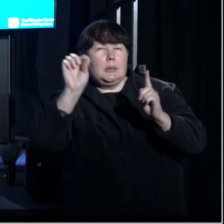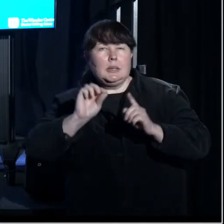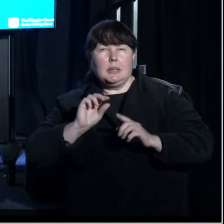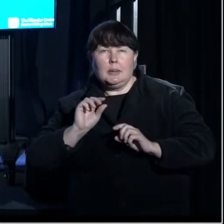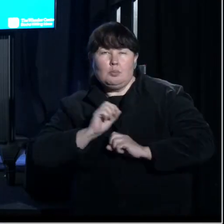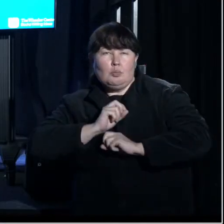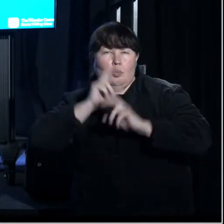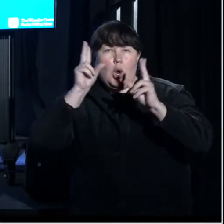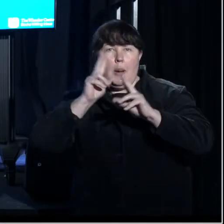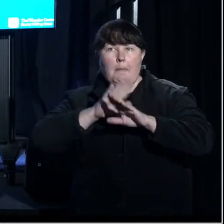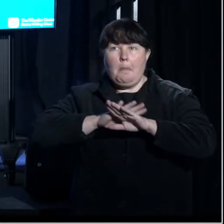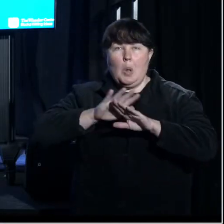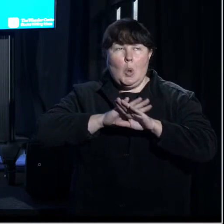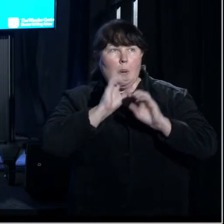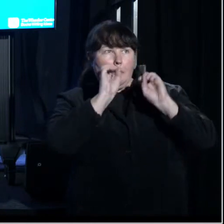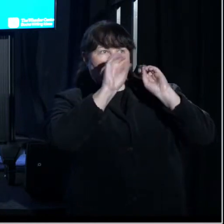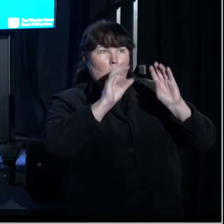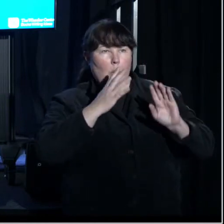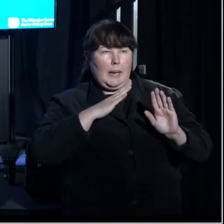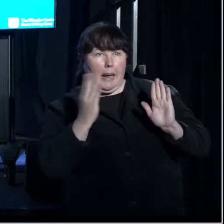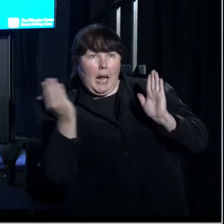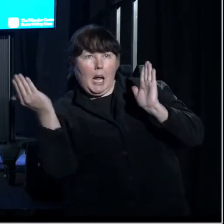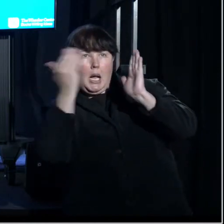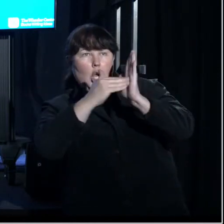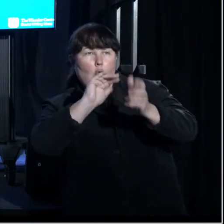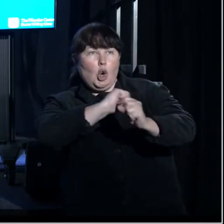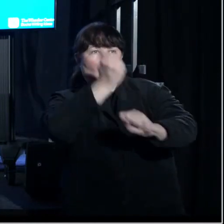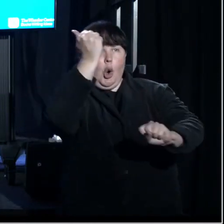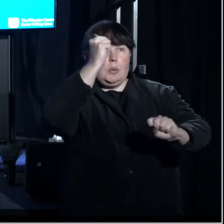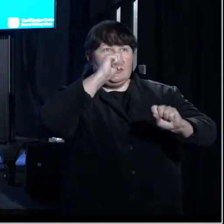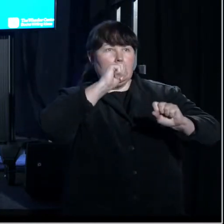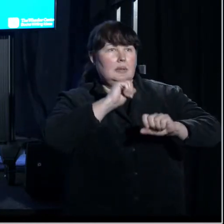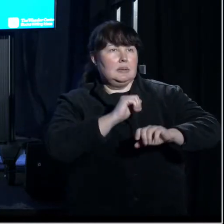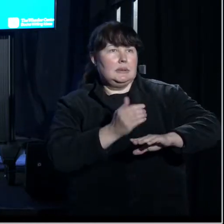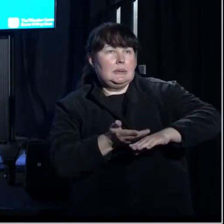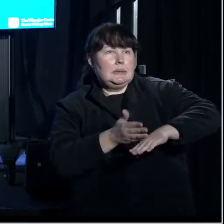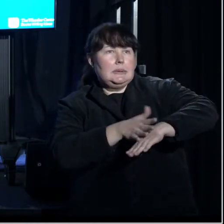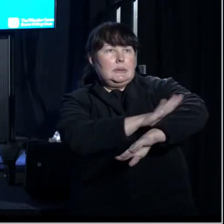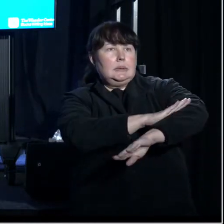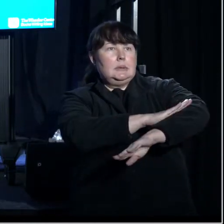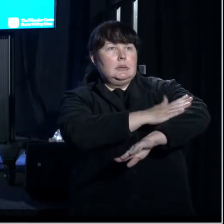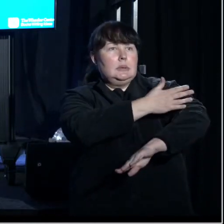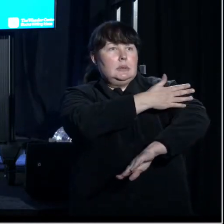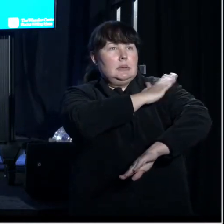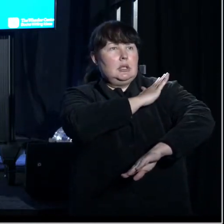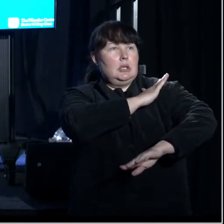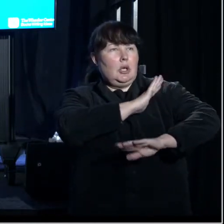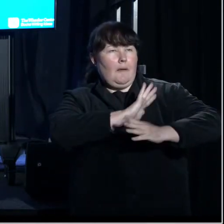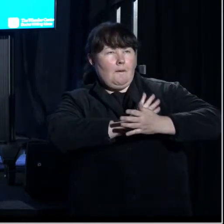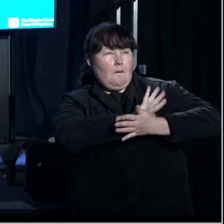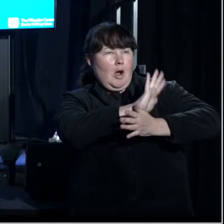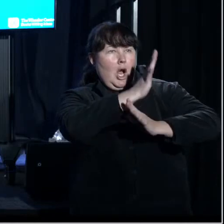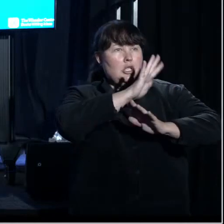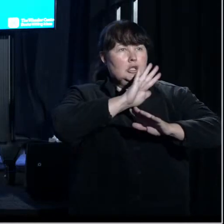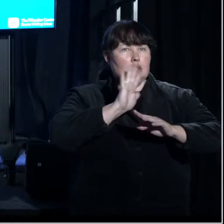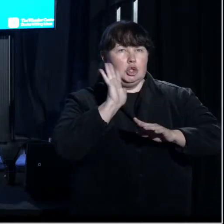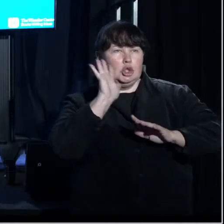to baroque him in gold leaf, all fired shimmery, theatre in